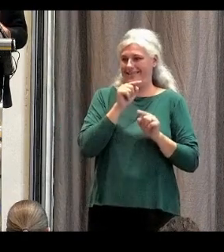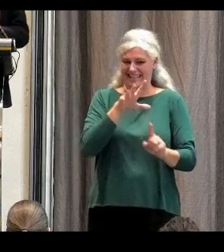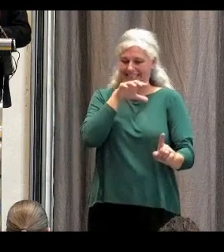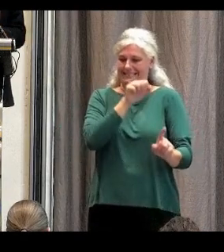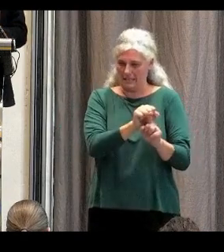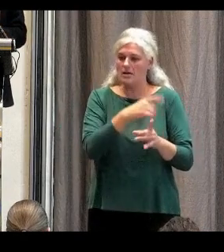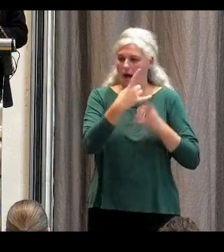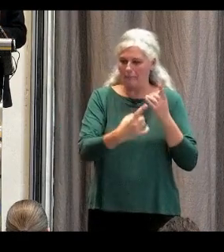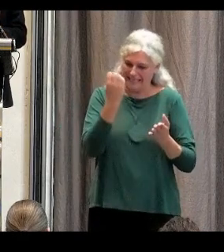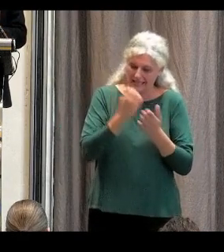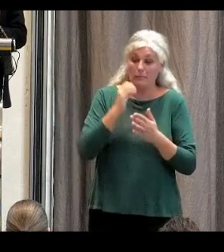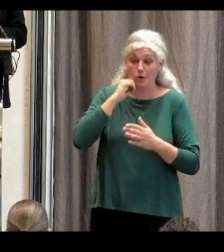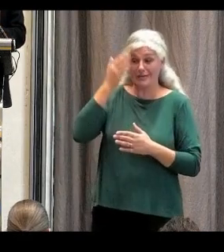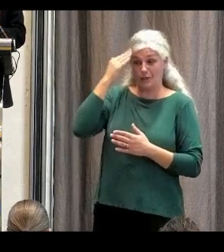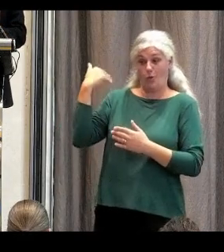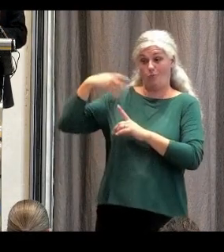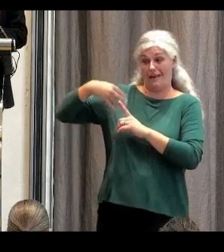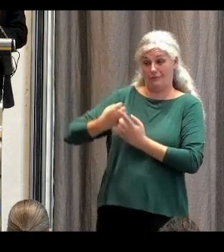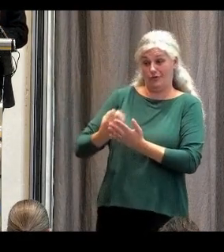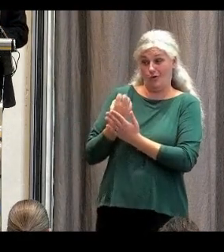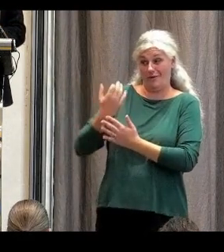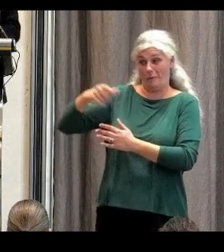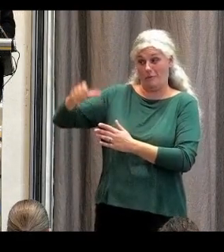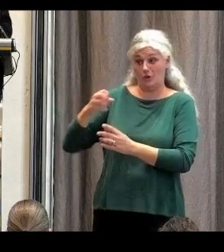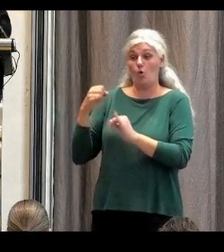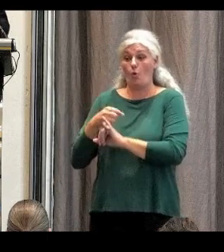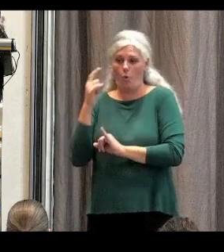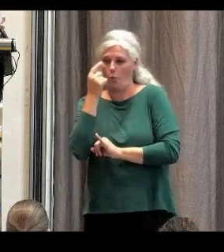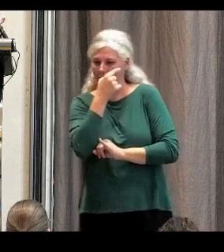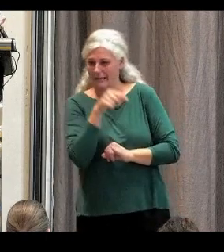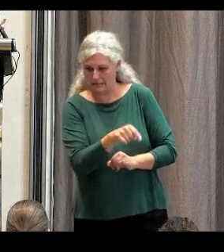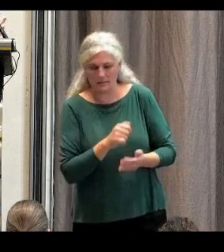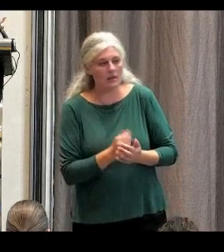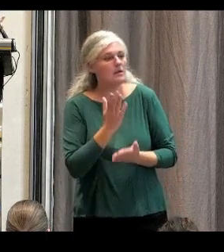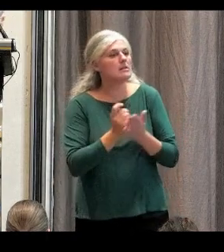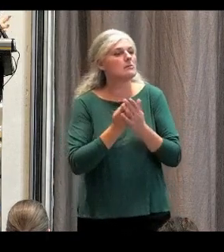is that's happened to the person. And we